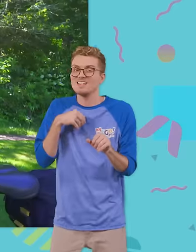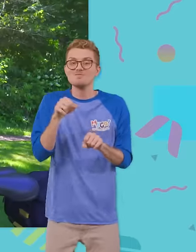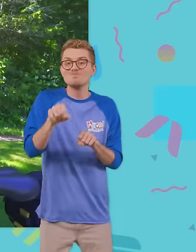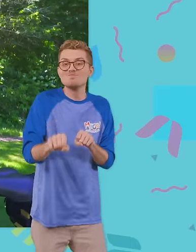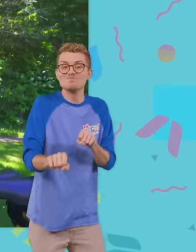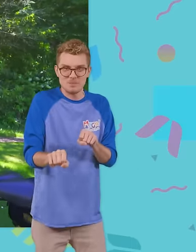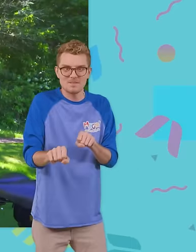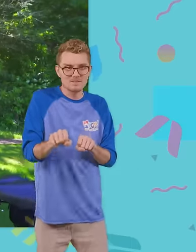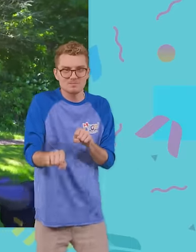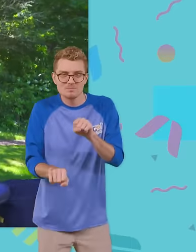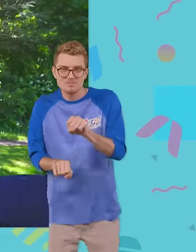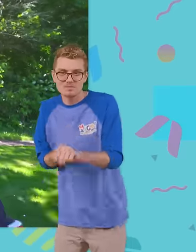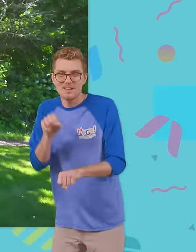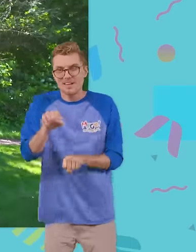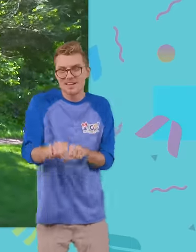let's take it for a ride.